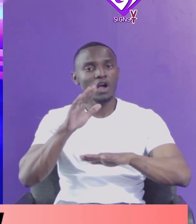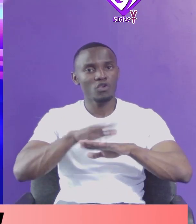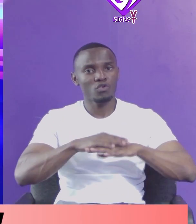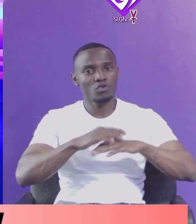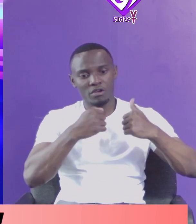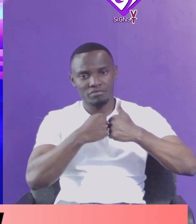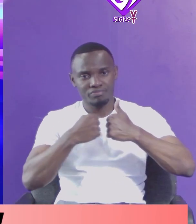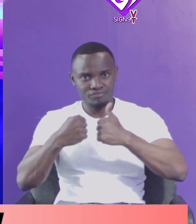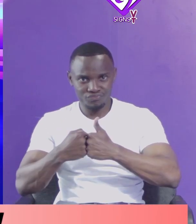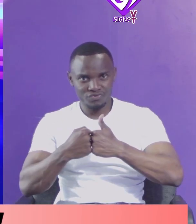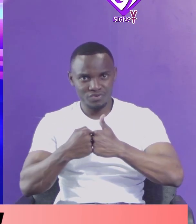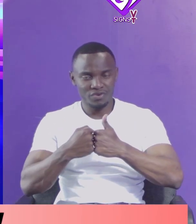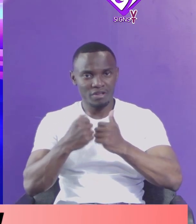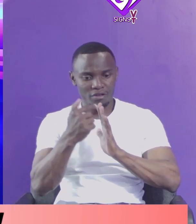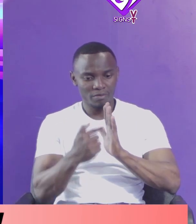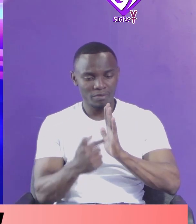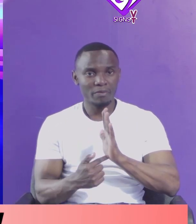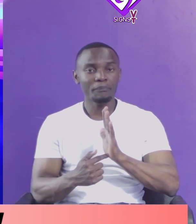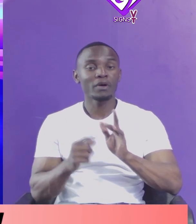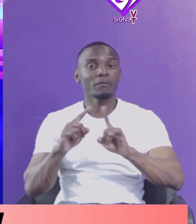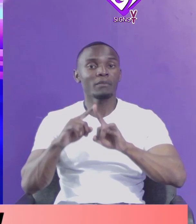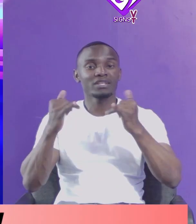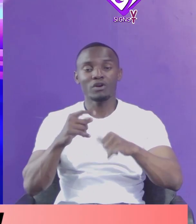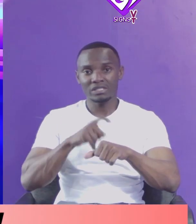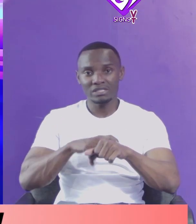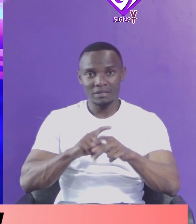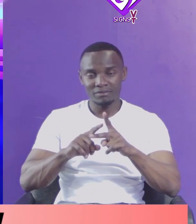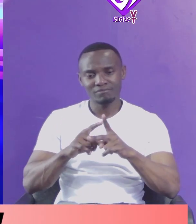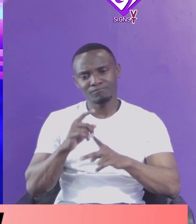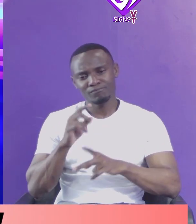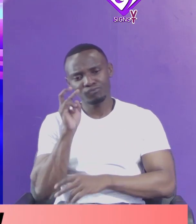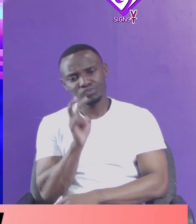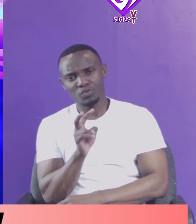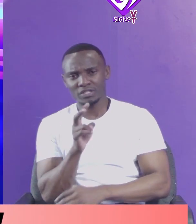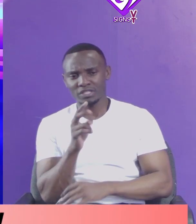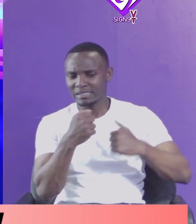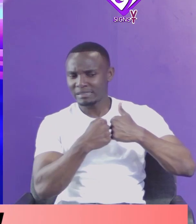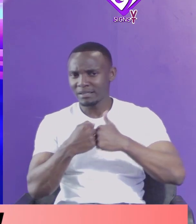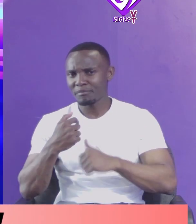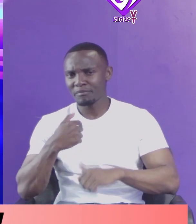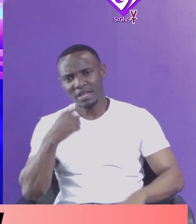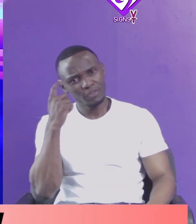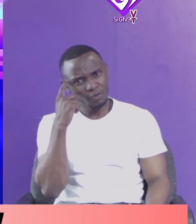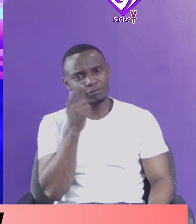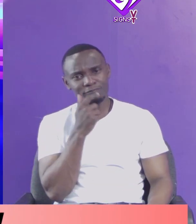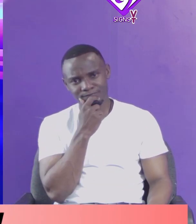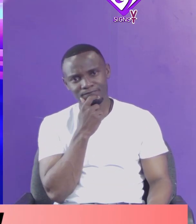paper. Right. So when I was actually looking into the game, I thought it's a possibility Arsenal may